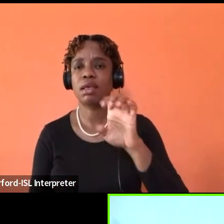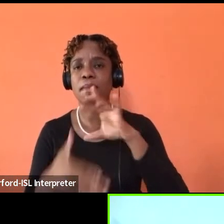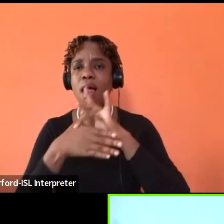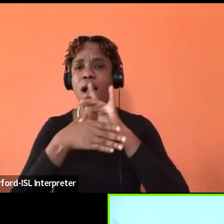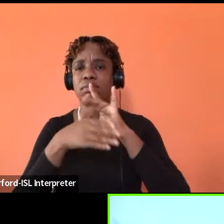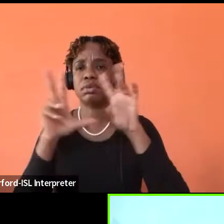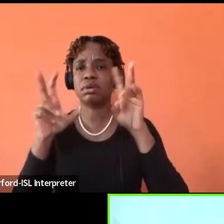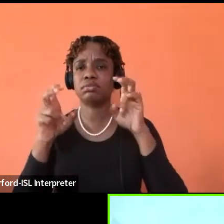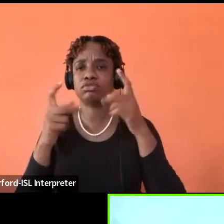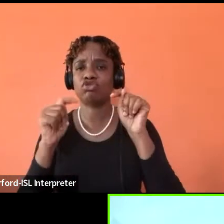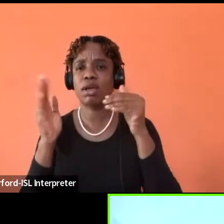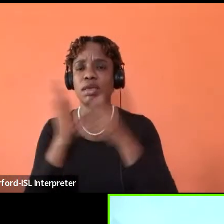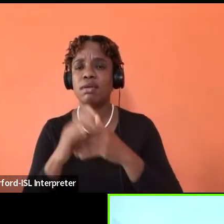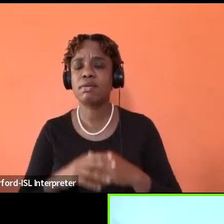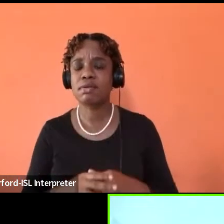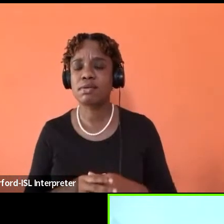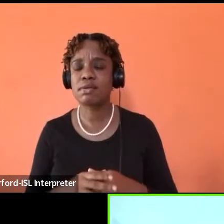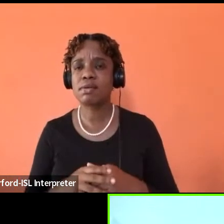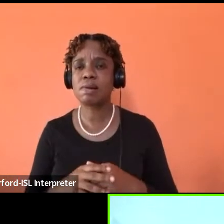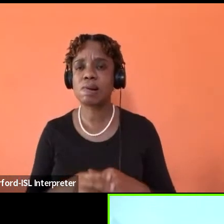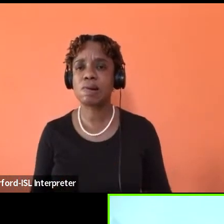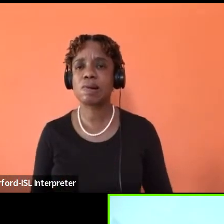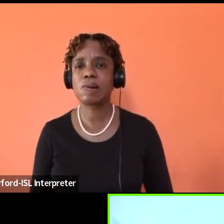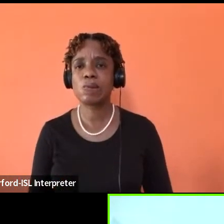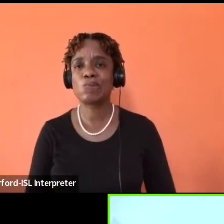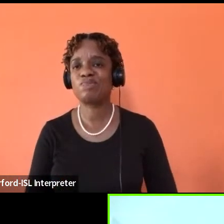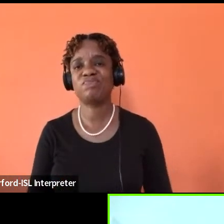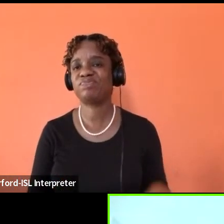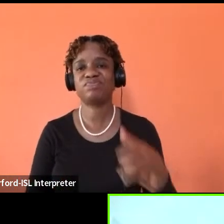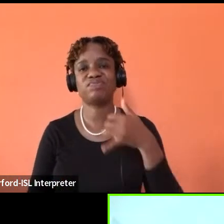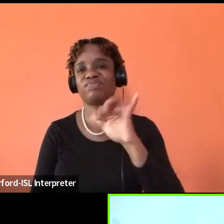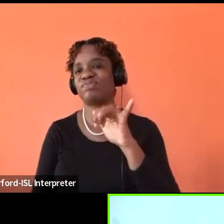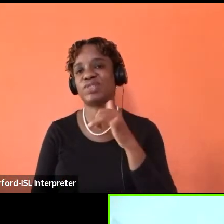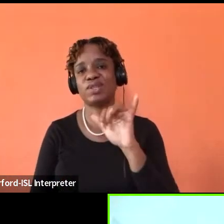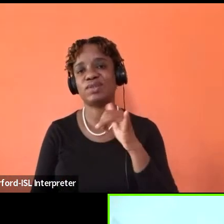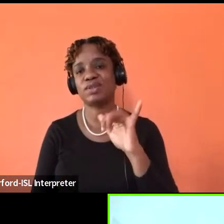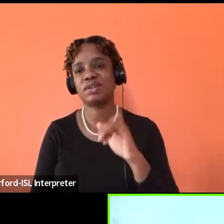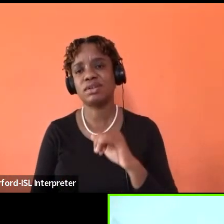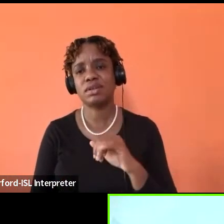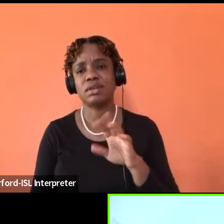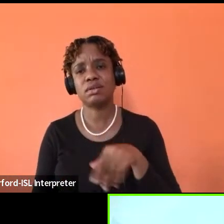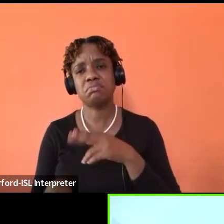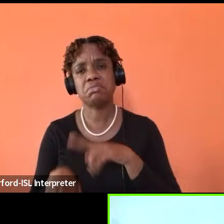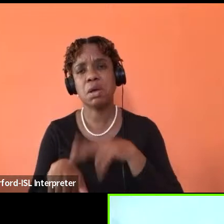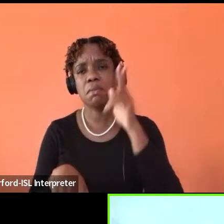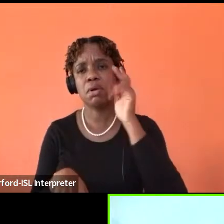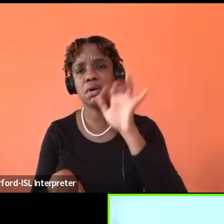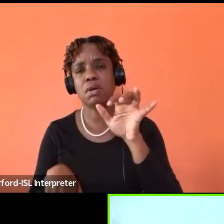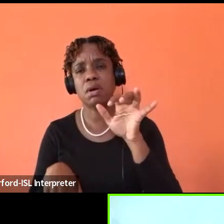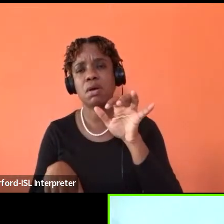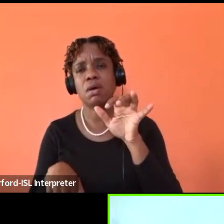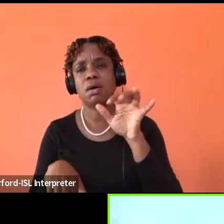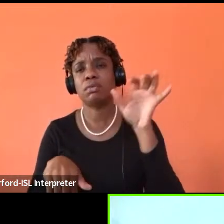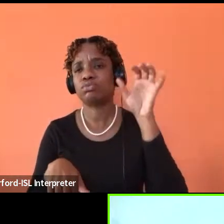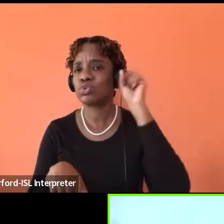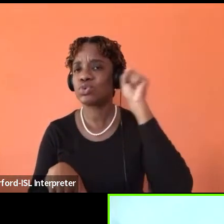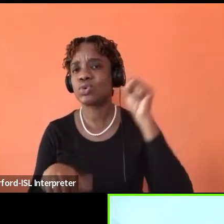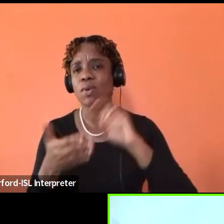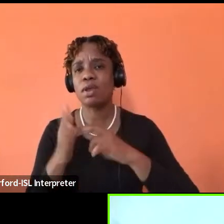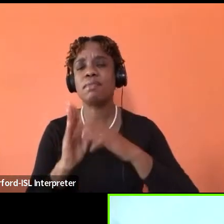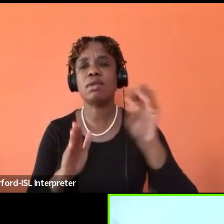Still giving me that. No, normally when I hear that sound, there's a text box open.